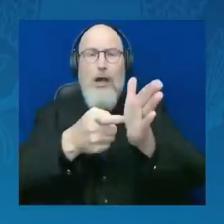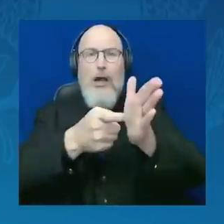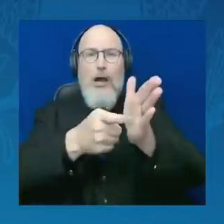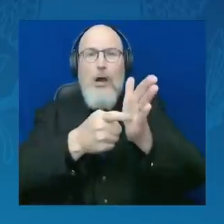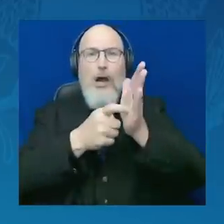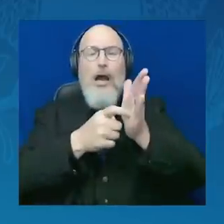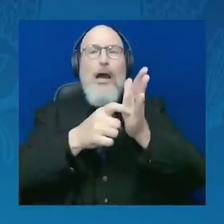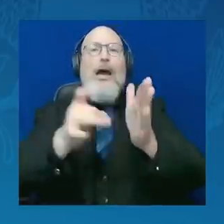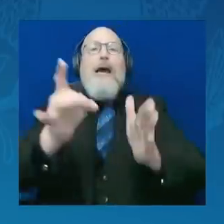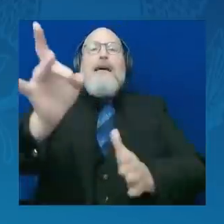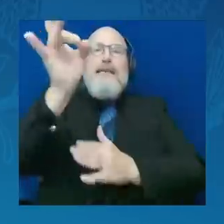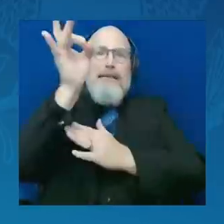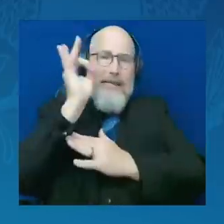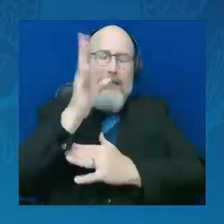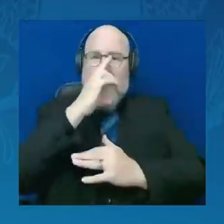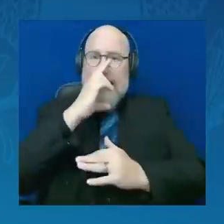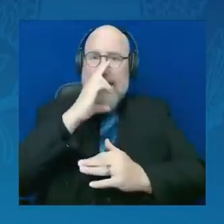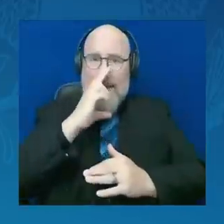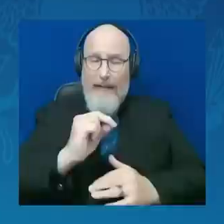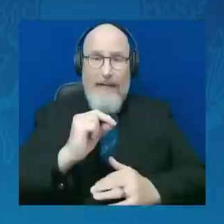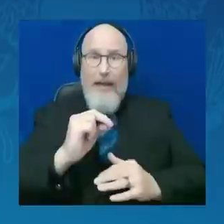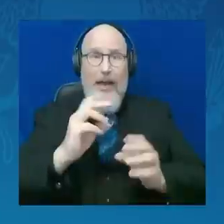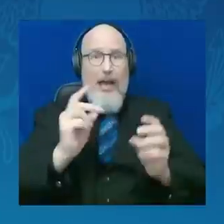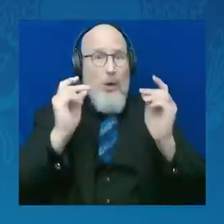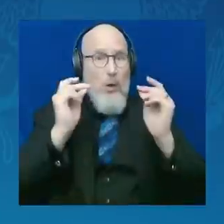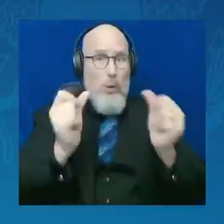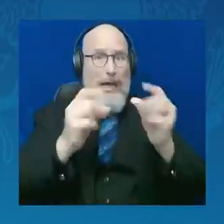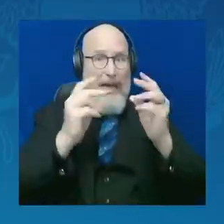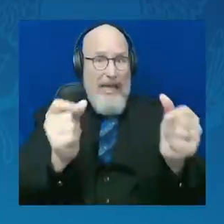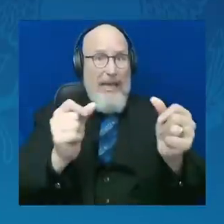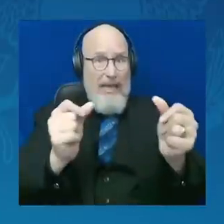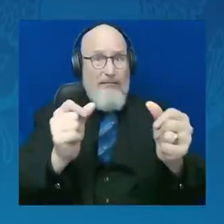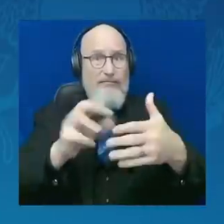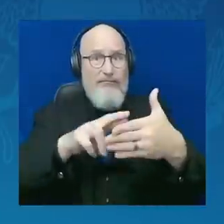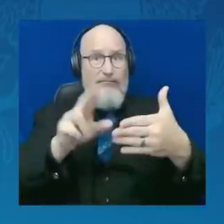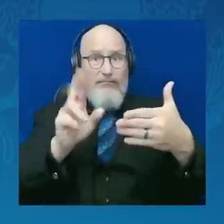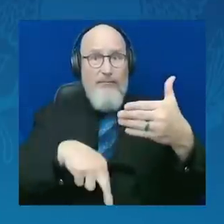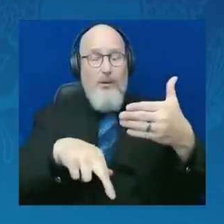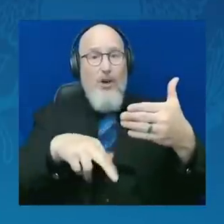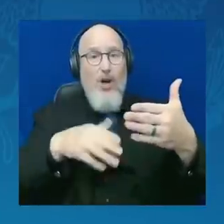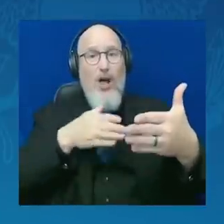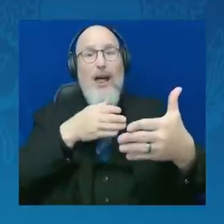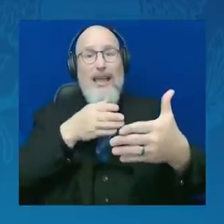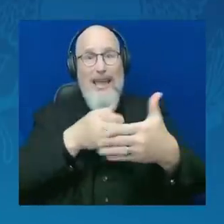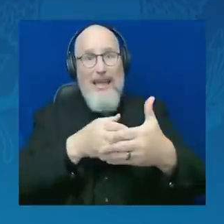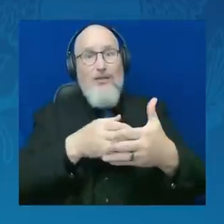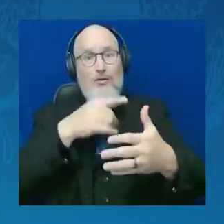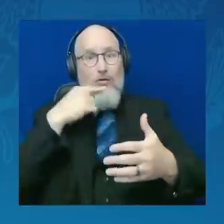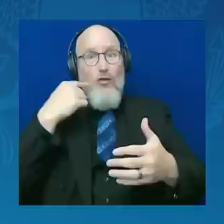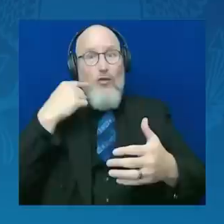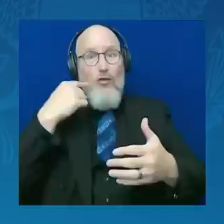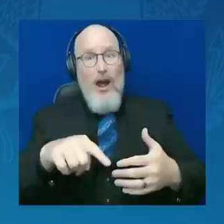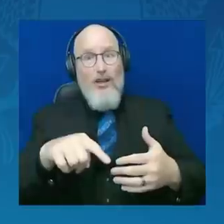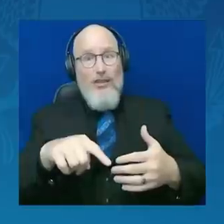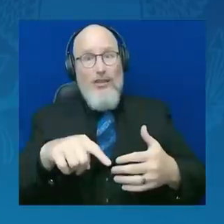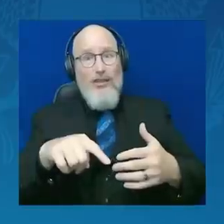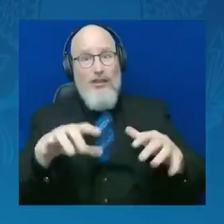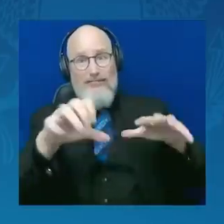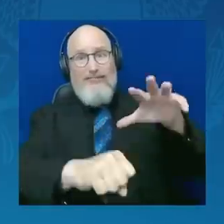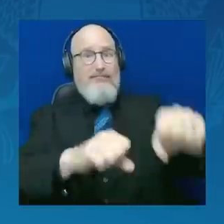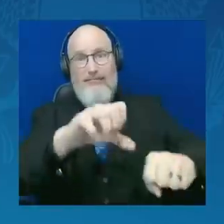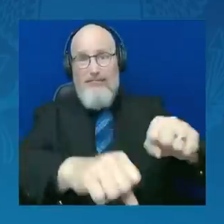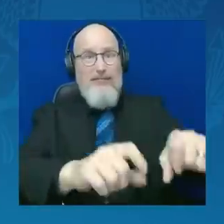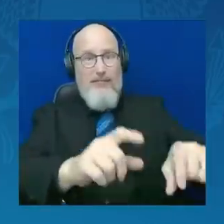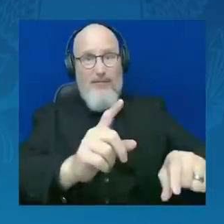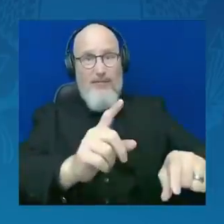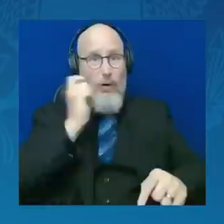consequence for Russia's aggression against Ukraine. And I'll close by saying what we say every day